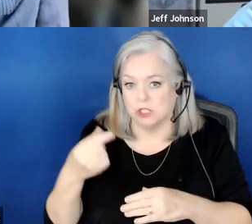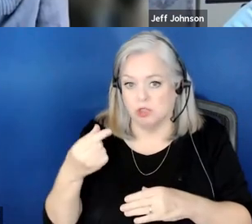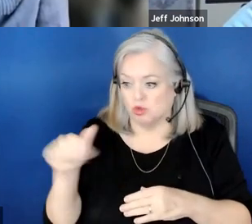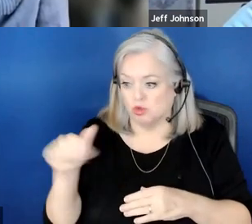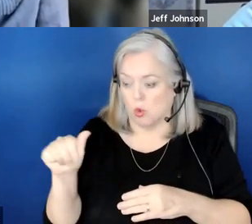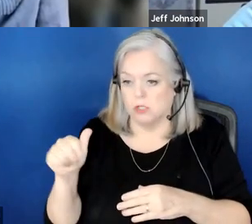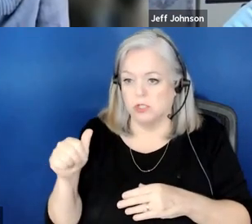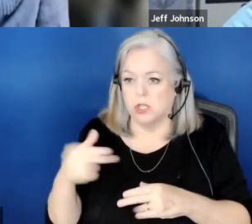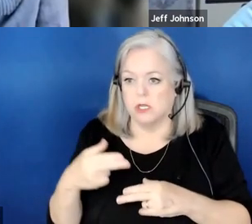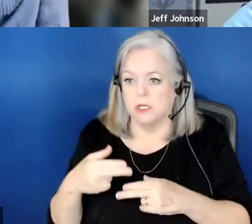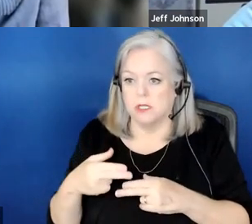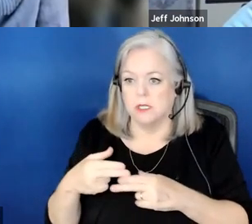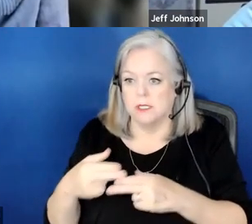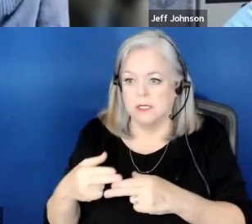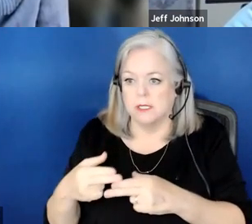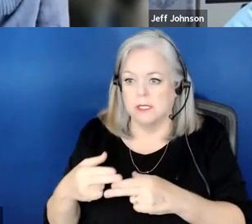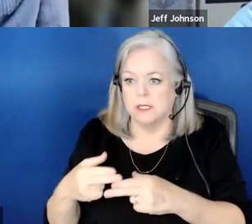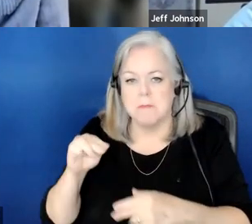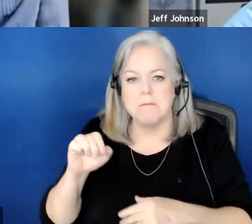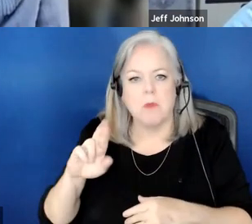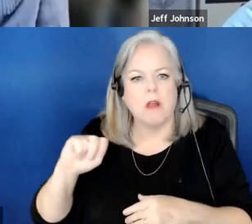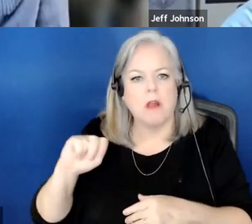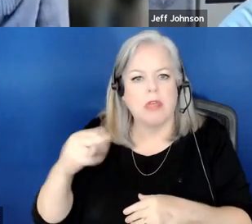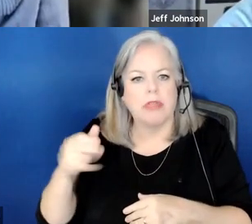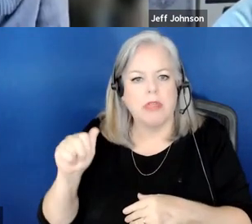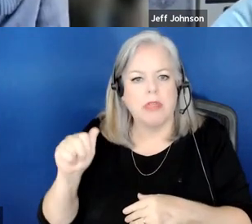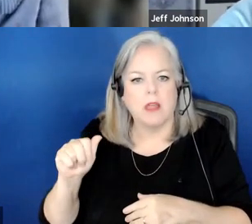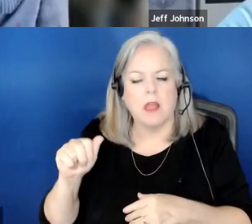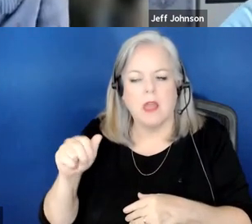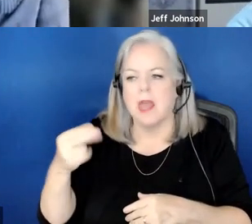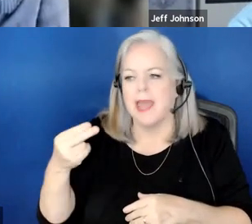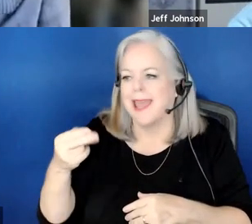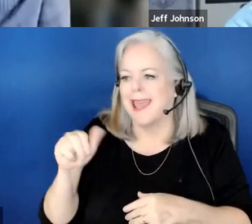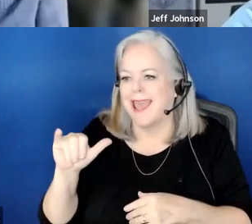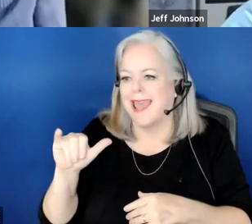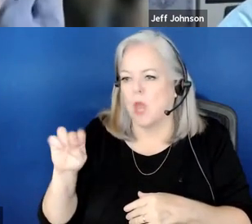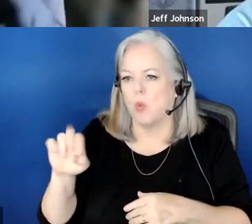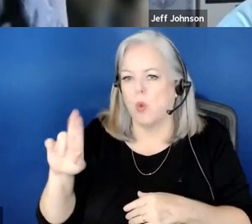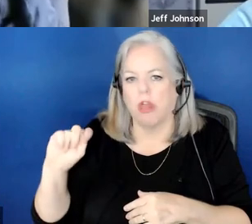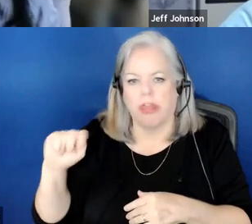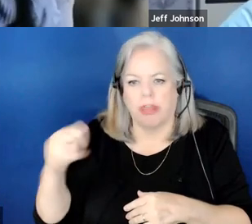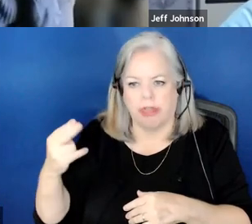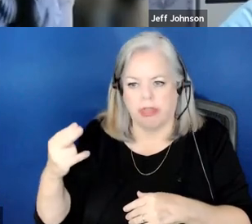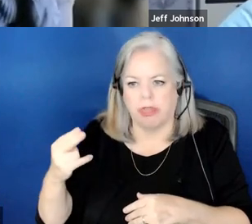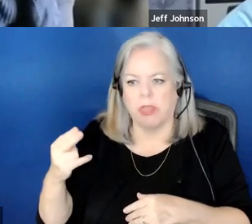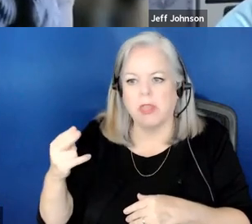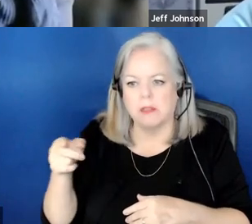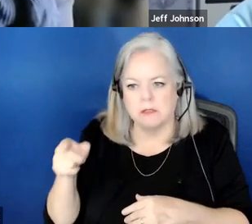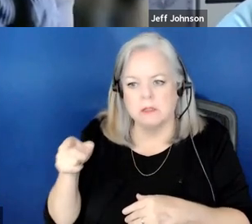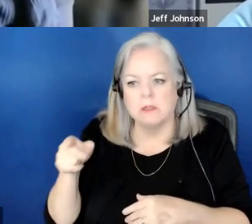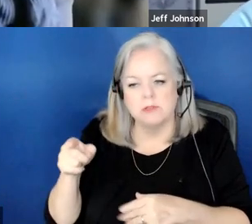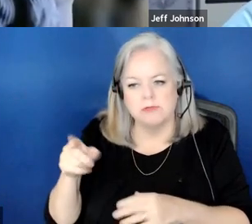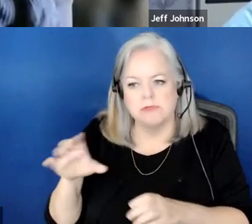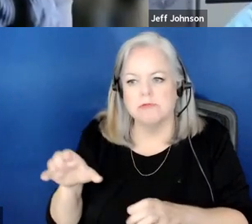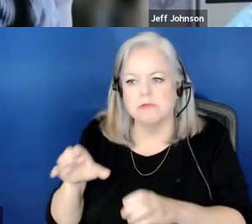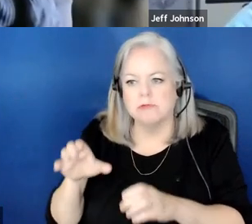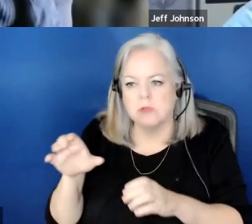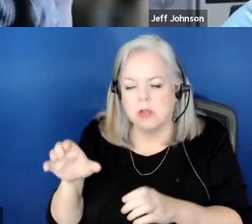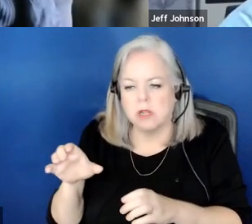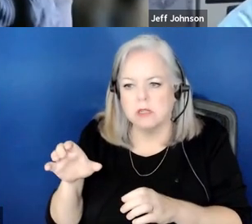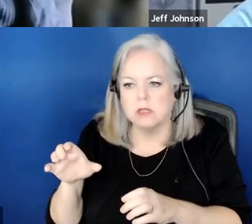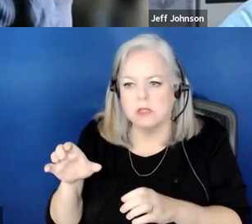Martha Hayworth who has done a